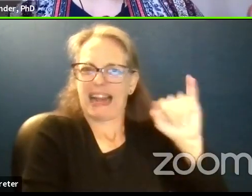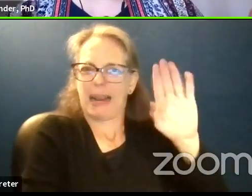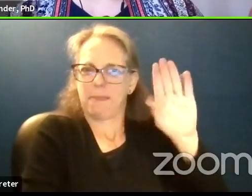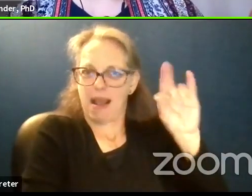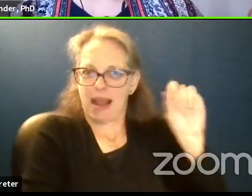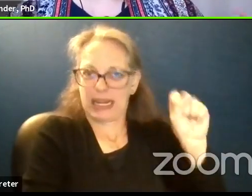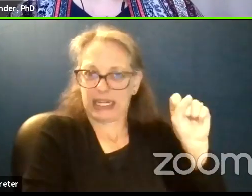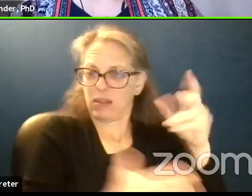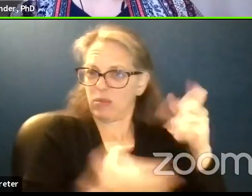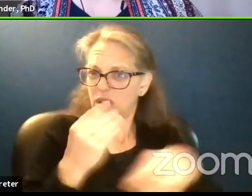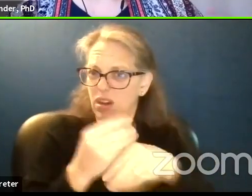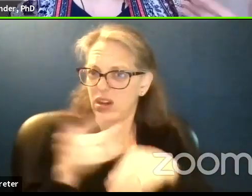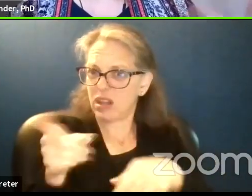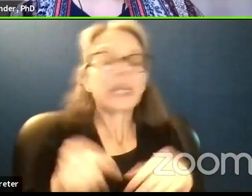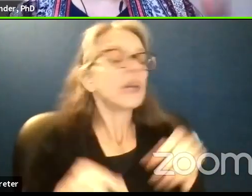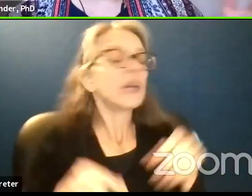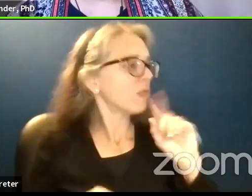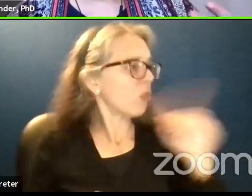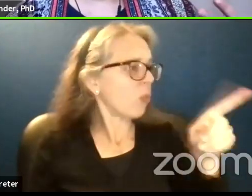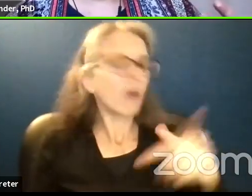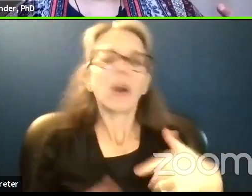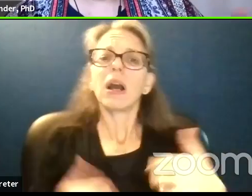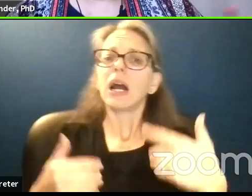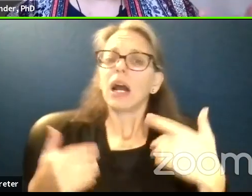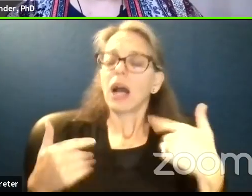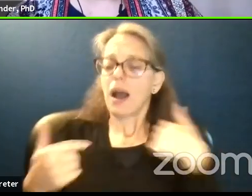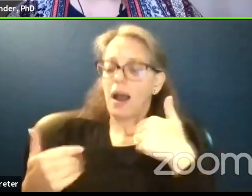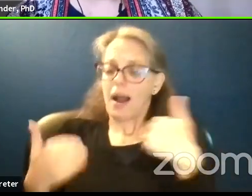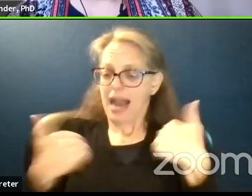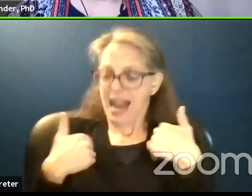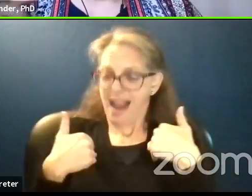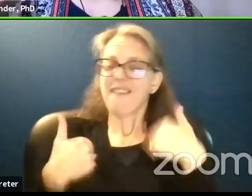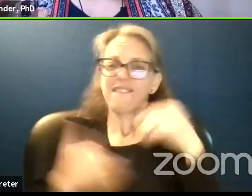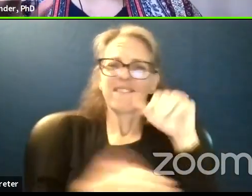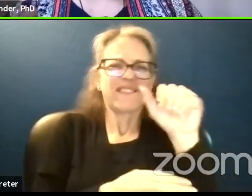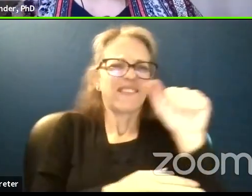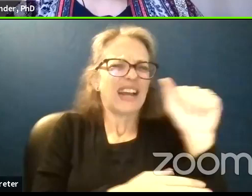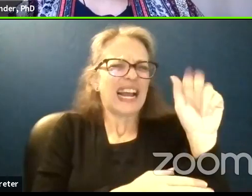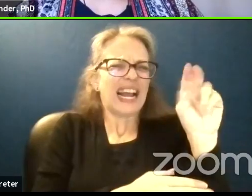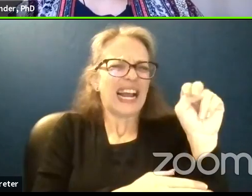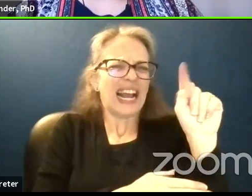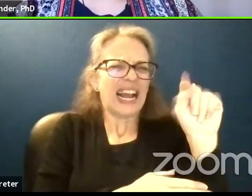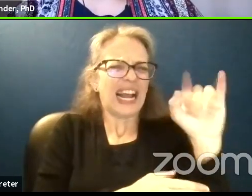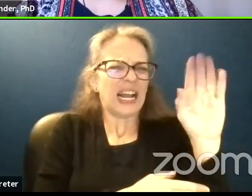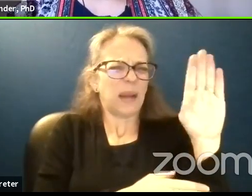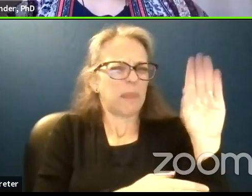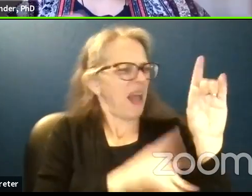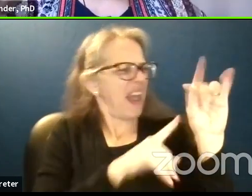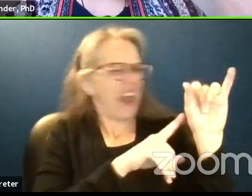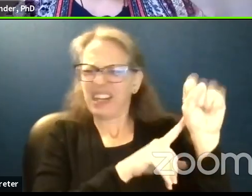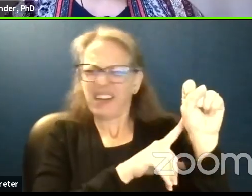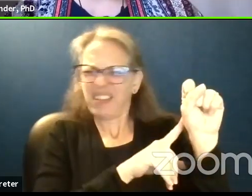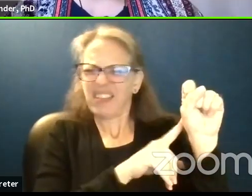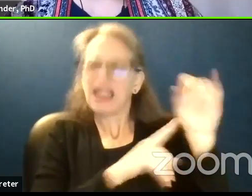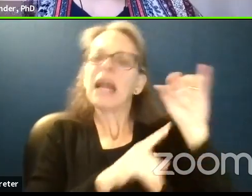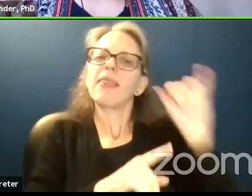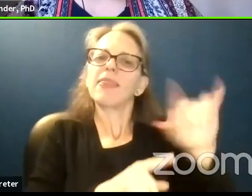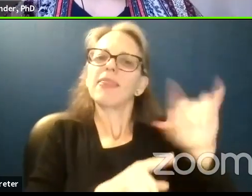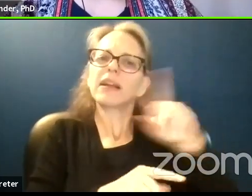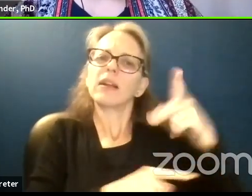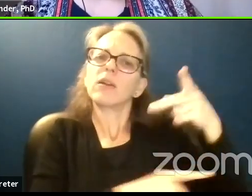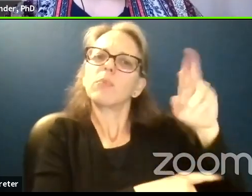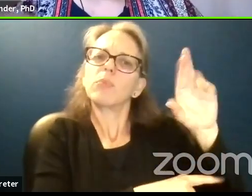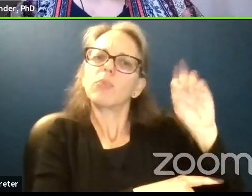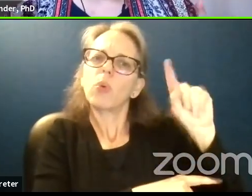body currently has antibodies. Antibodies are like little bits of protein that beat up bad guys, but